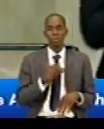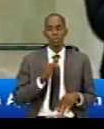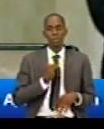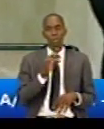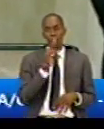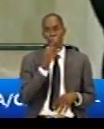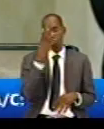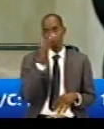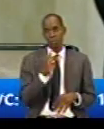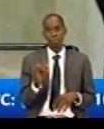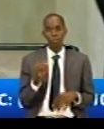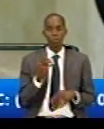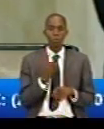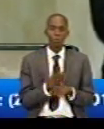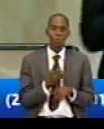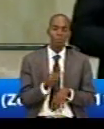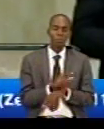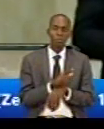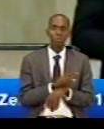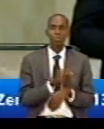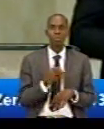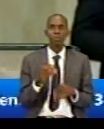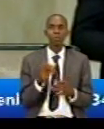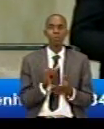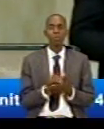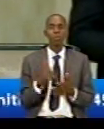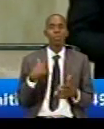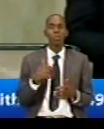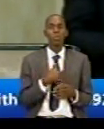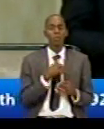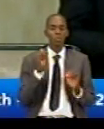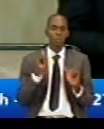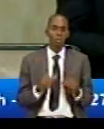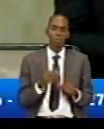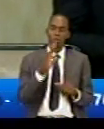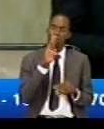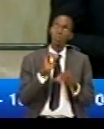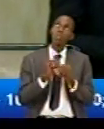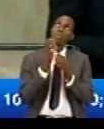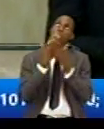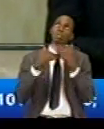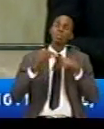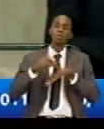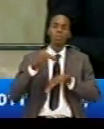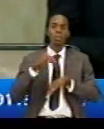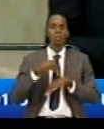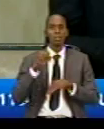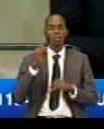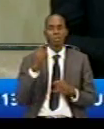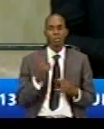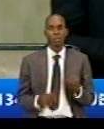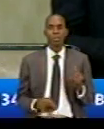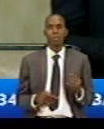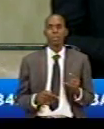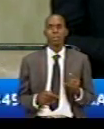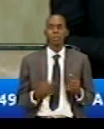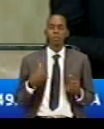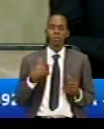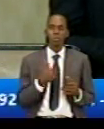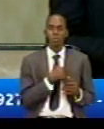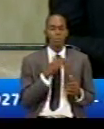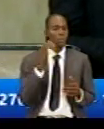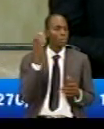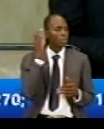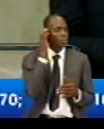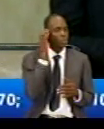Just laboring so that we will make heaven at the end of the day. And you will hear the message that will be coming out from